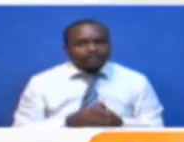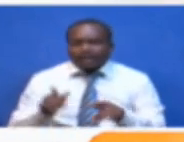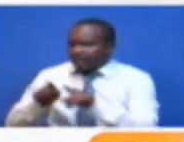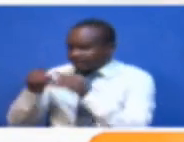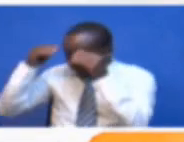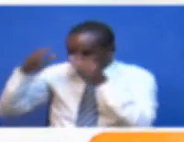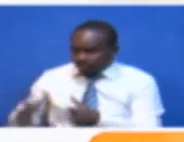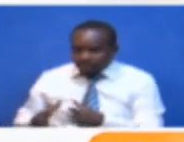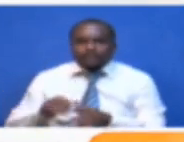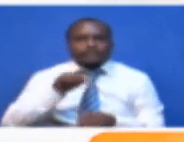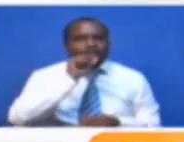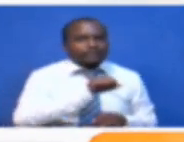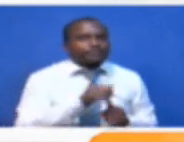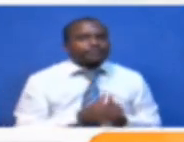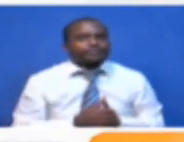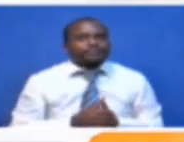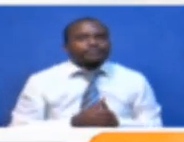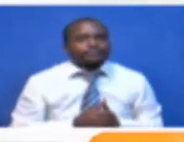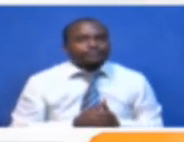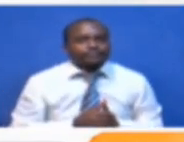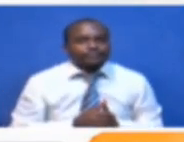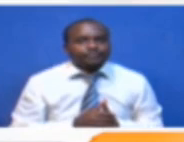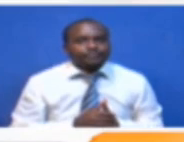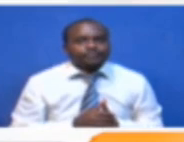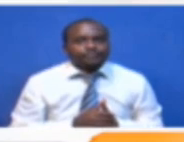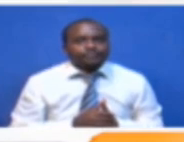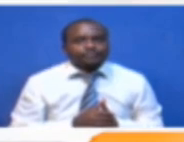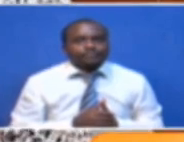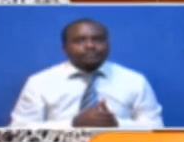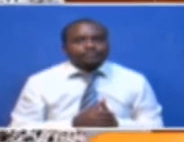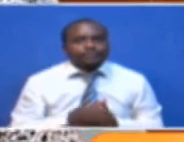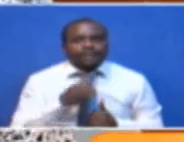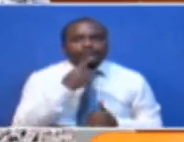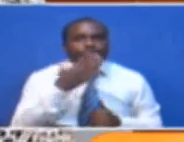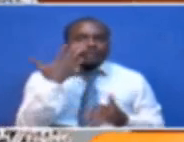as a student. And do you know what? Moi took him